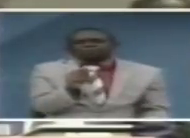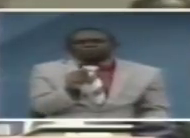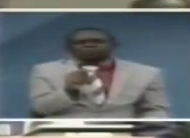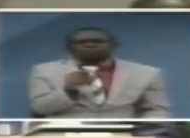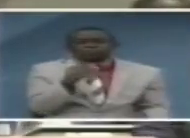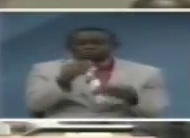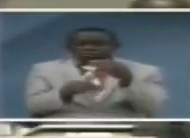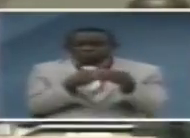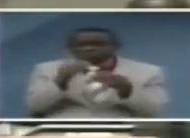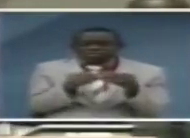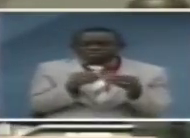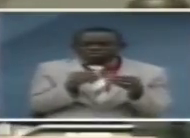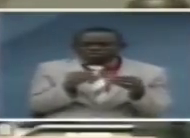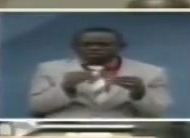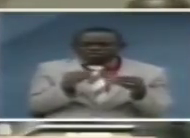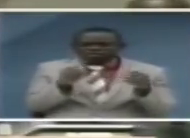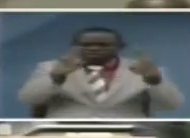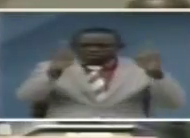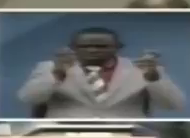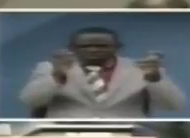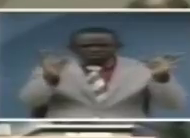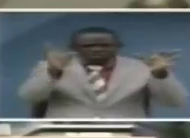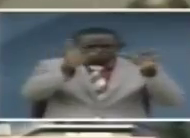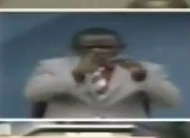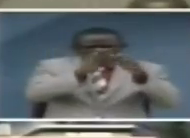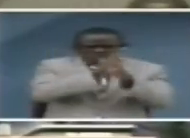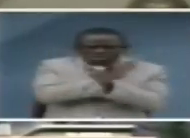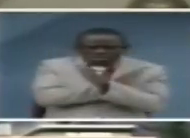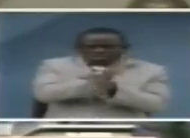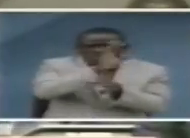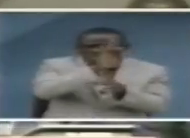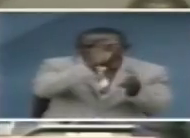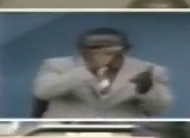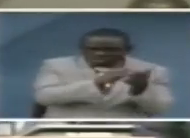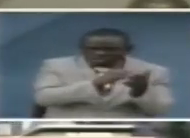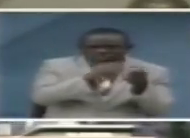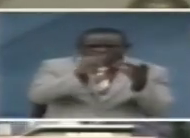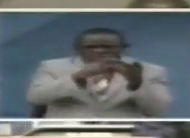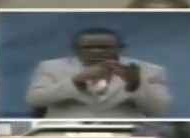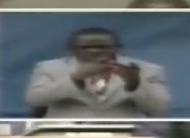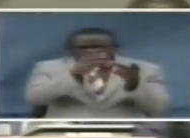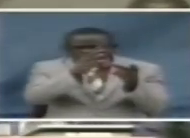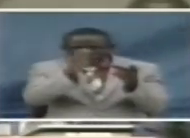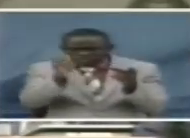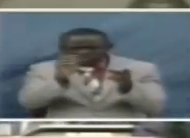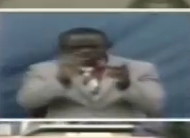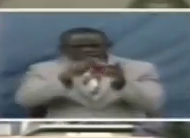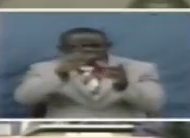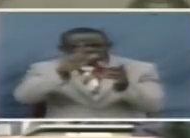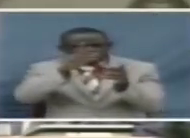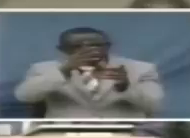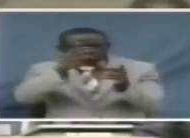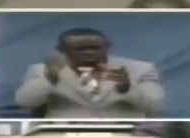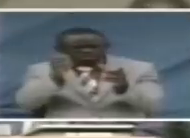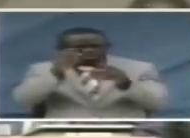and rehabilitation. This will include the continuation of the Link, Zambia 8000,